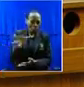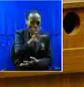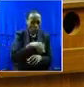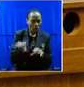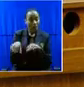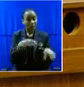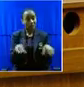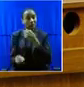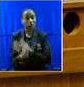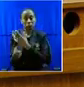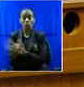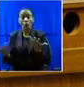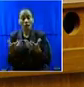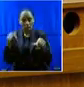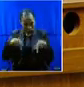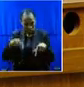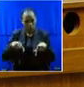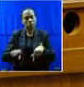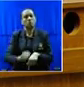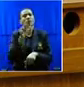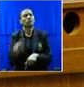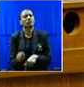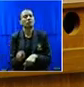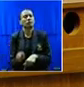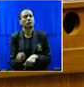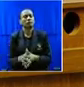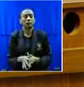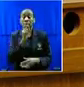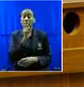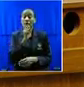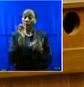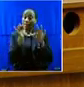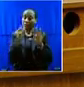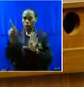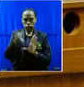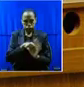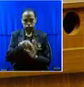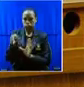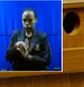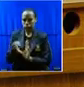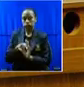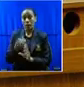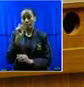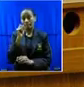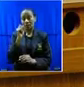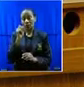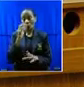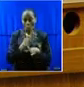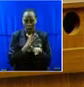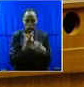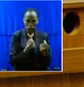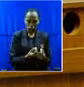locally driven, allowing participants to earn an income while